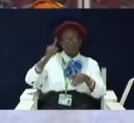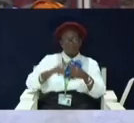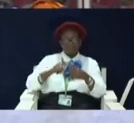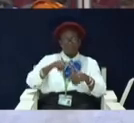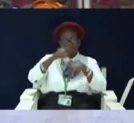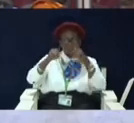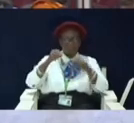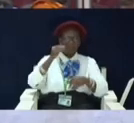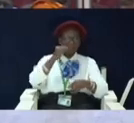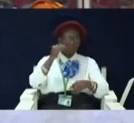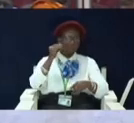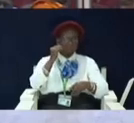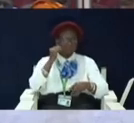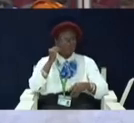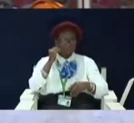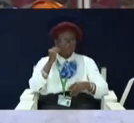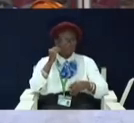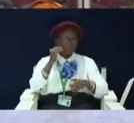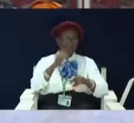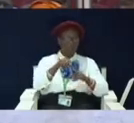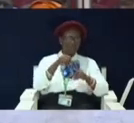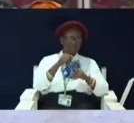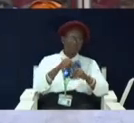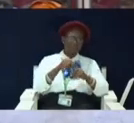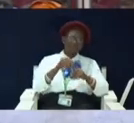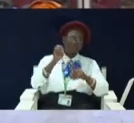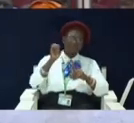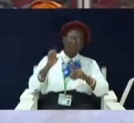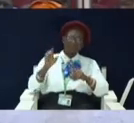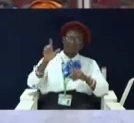When Elisha had that breakthrough, physical